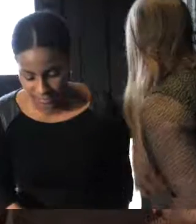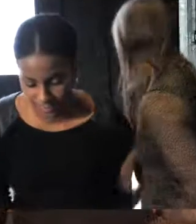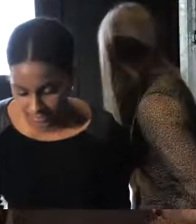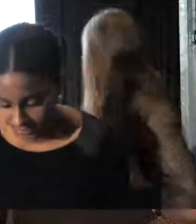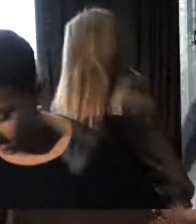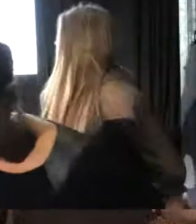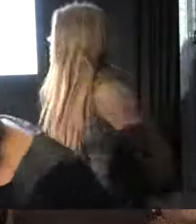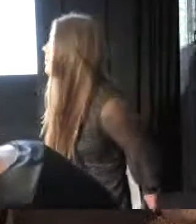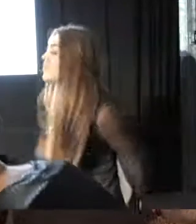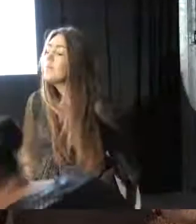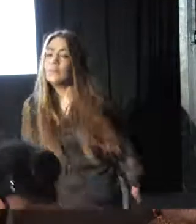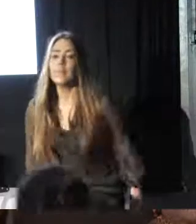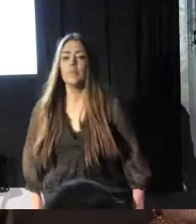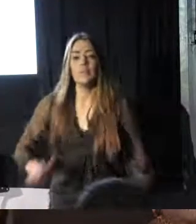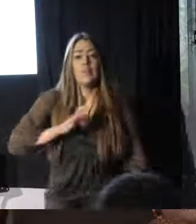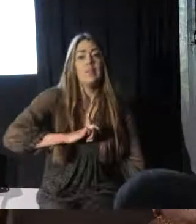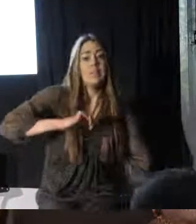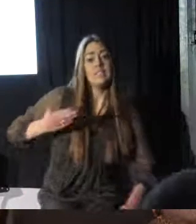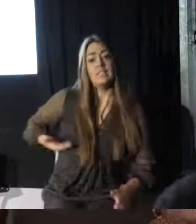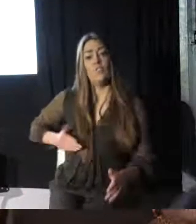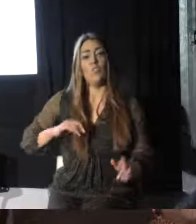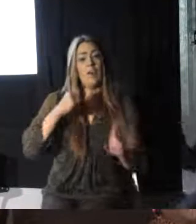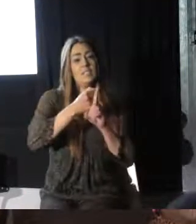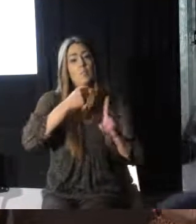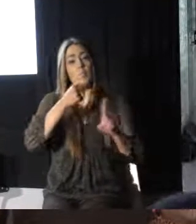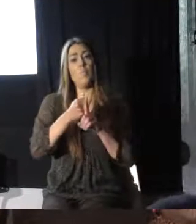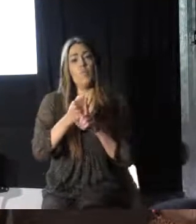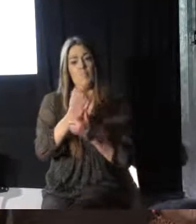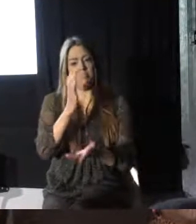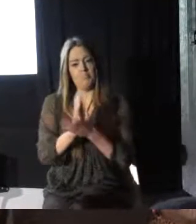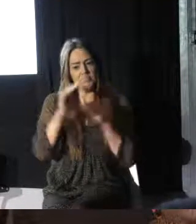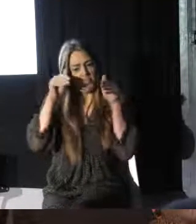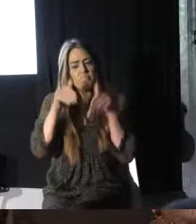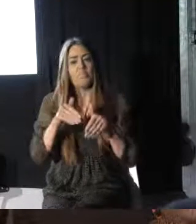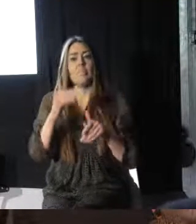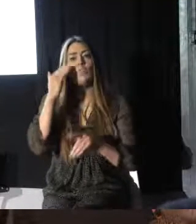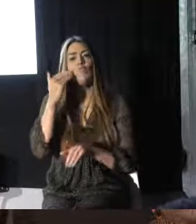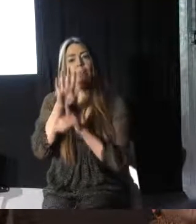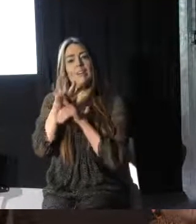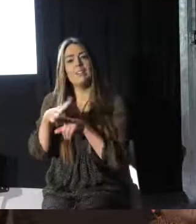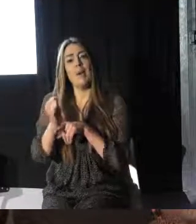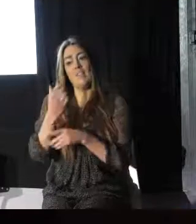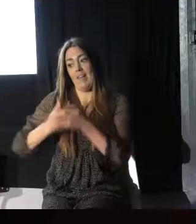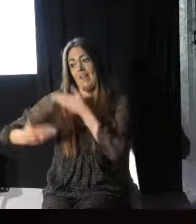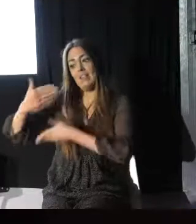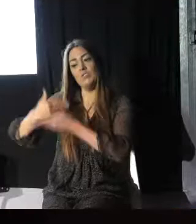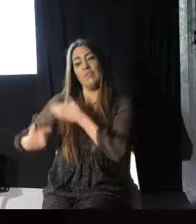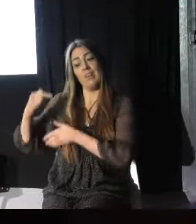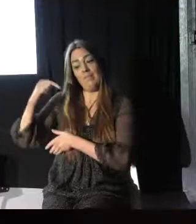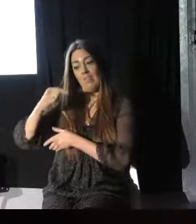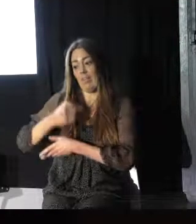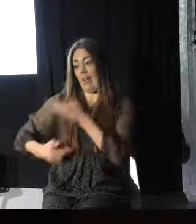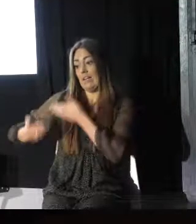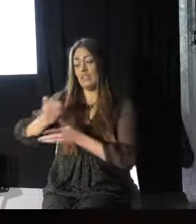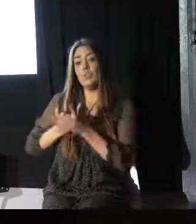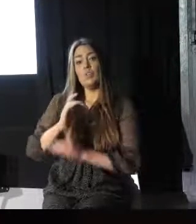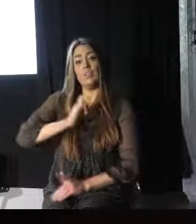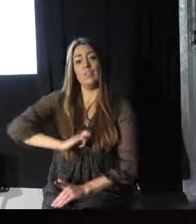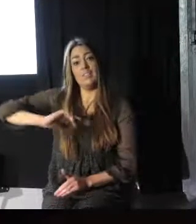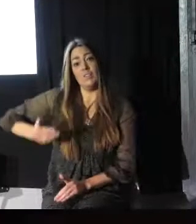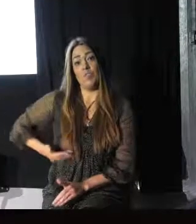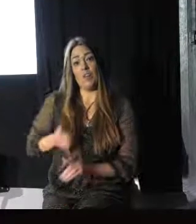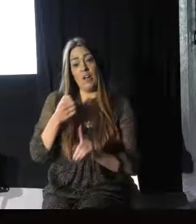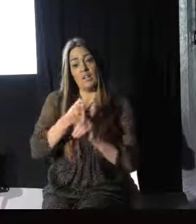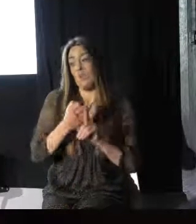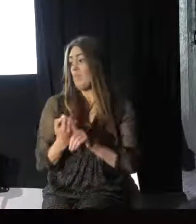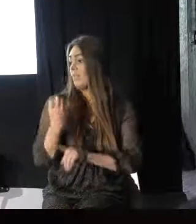at the heart of it about saying that racism has a history, and that history, of course, in the civil rights movement at that time